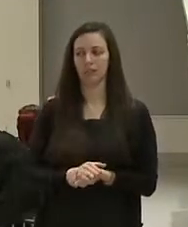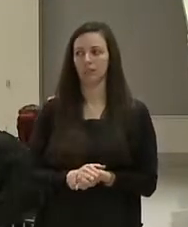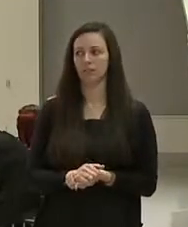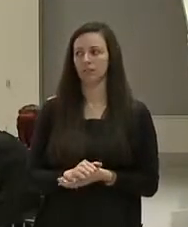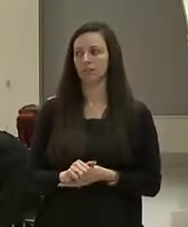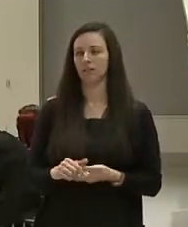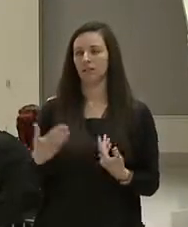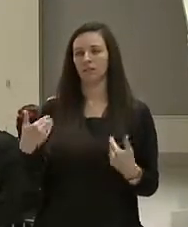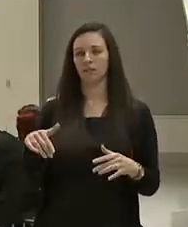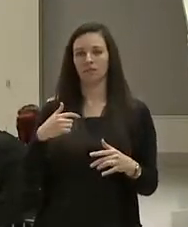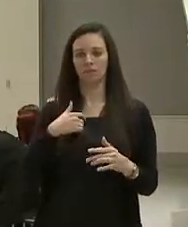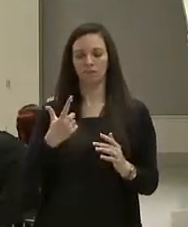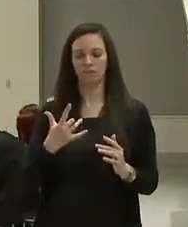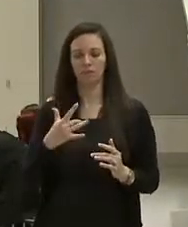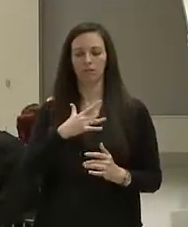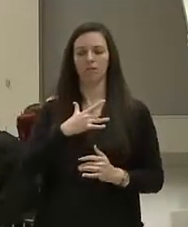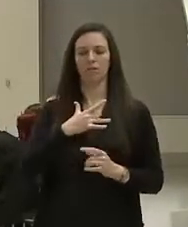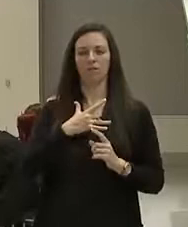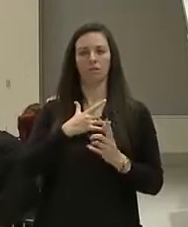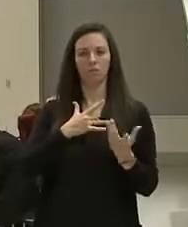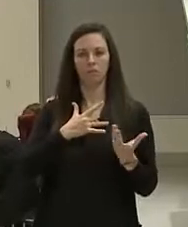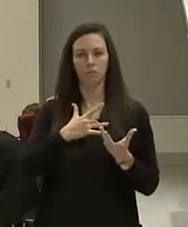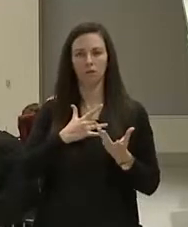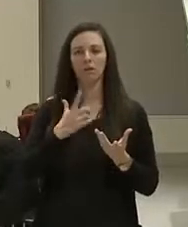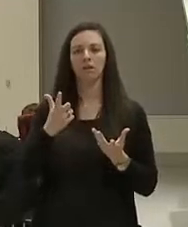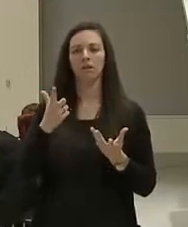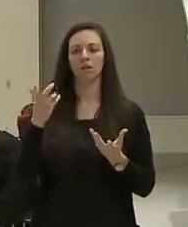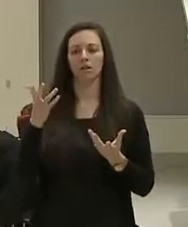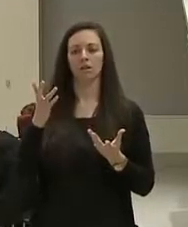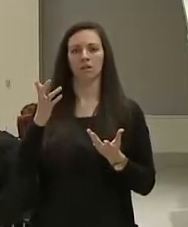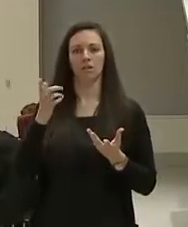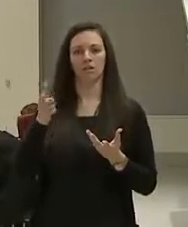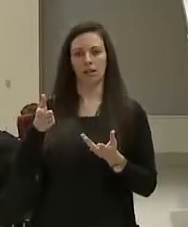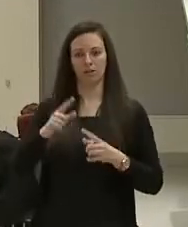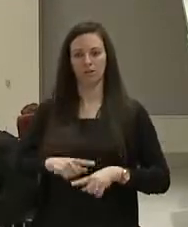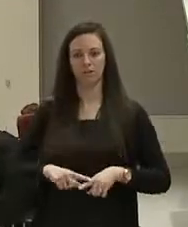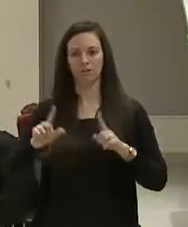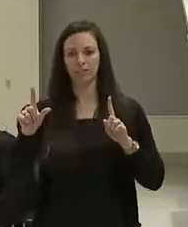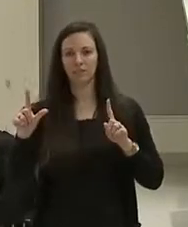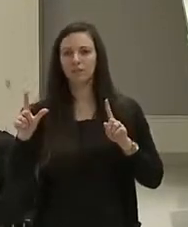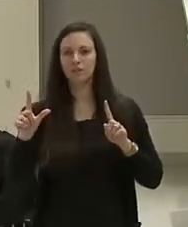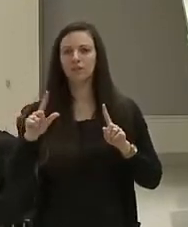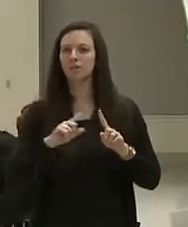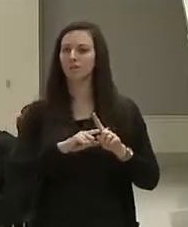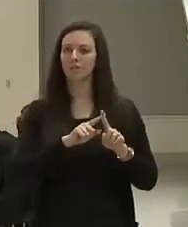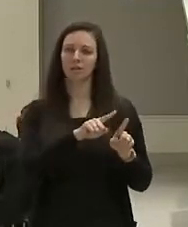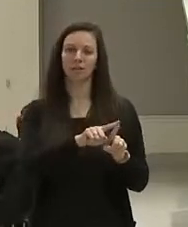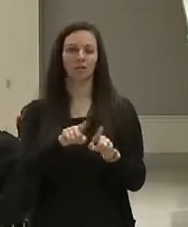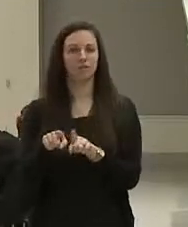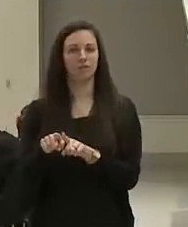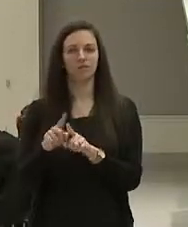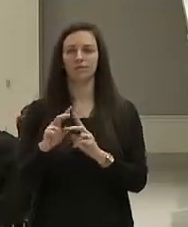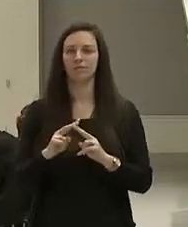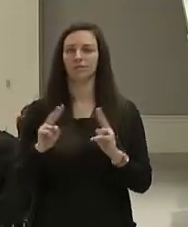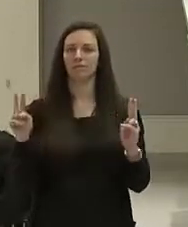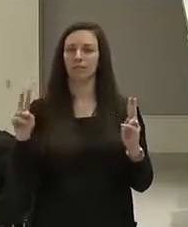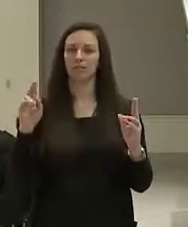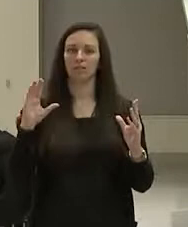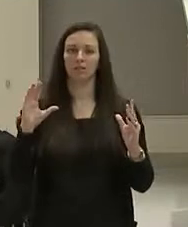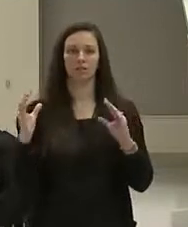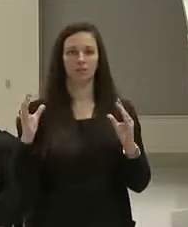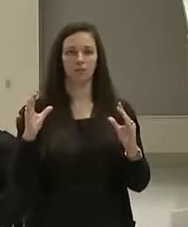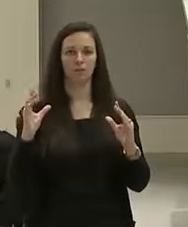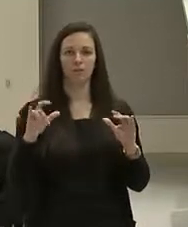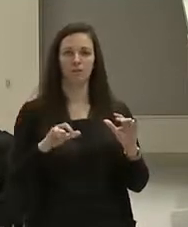so striking to me is, inasmuch as they are different, they are similar. And the one thing that